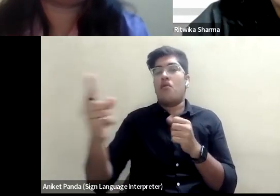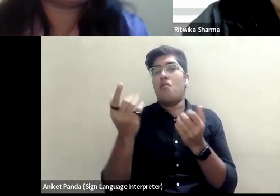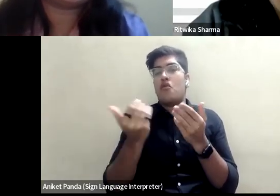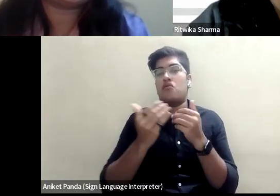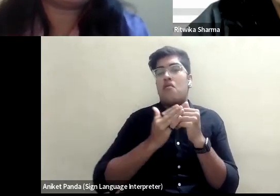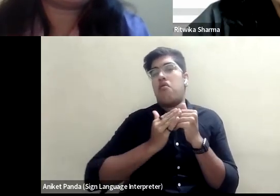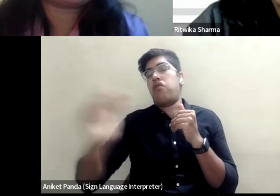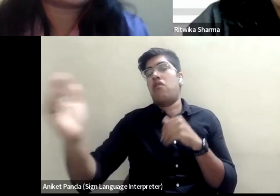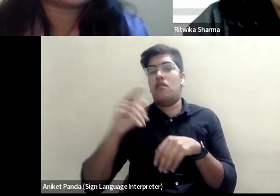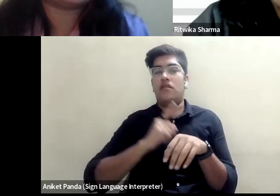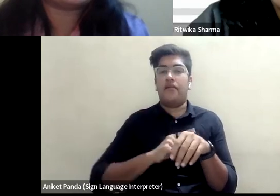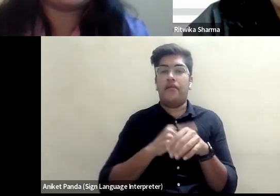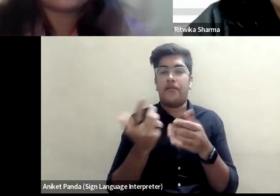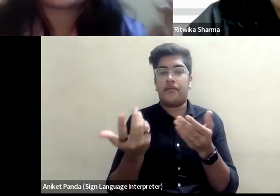this